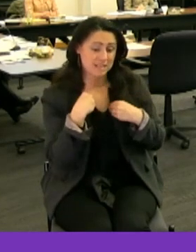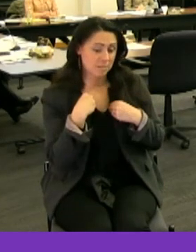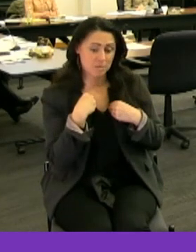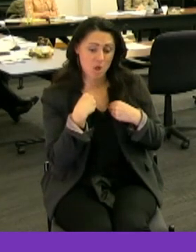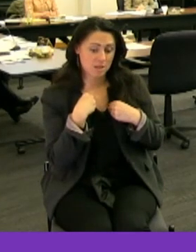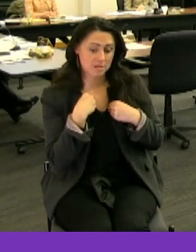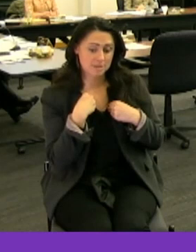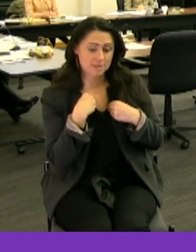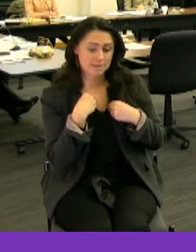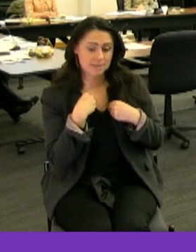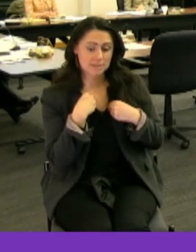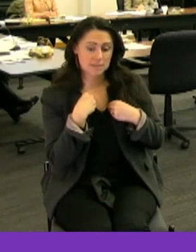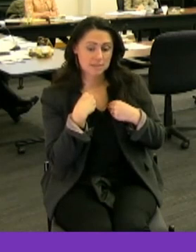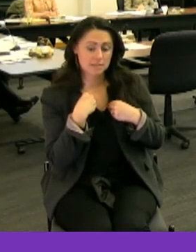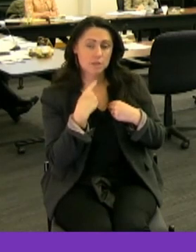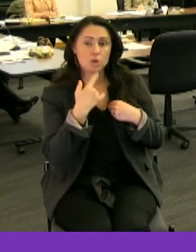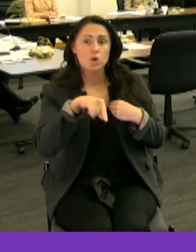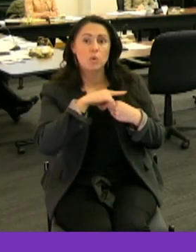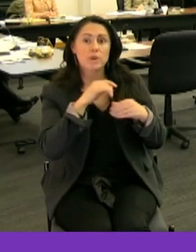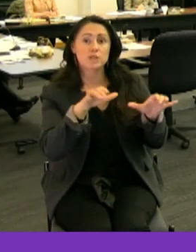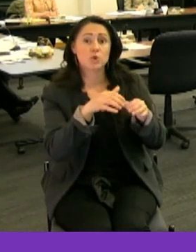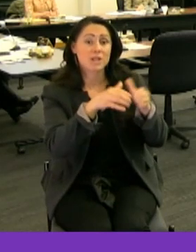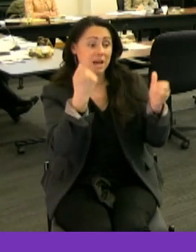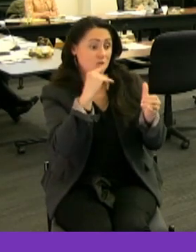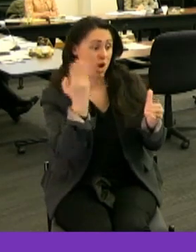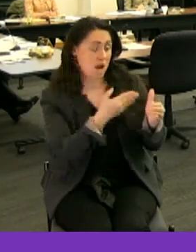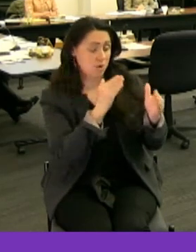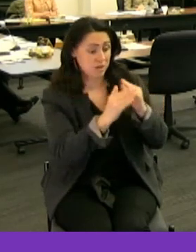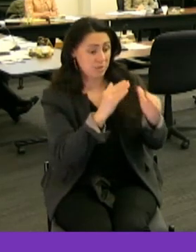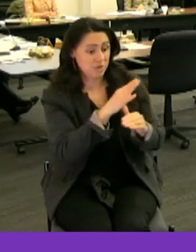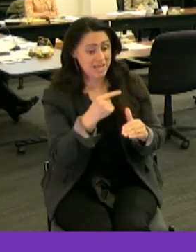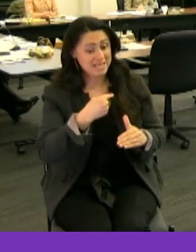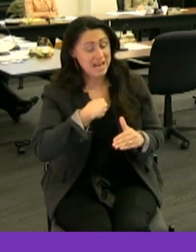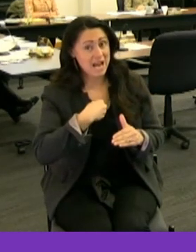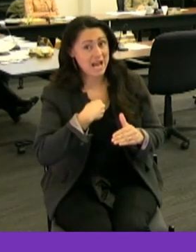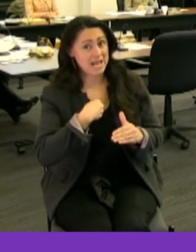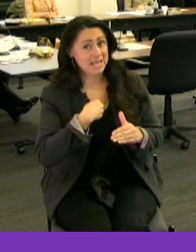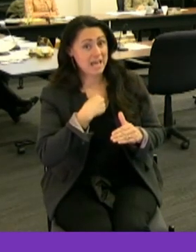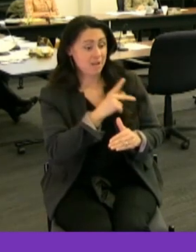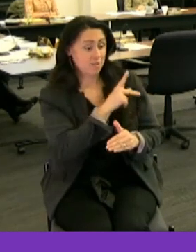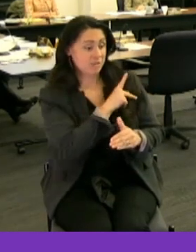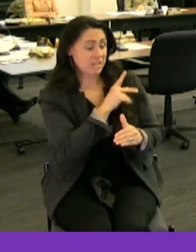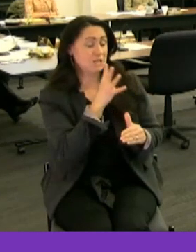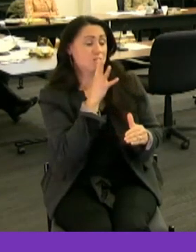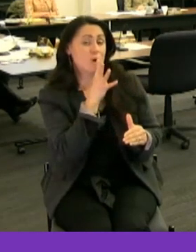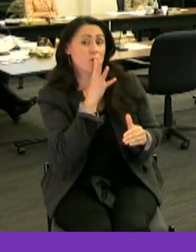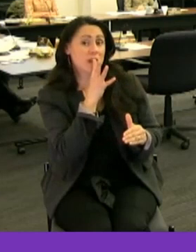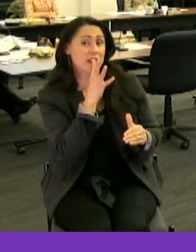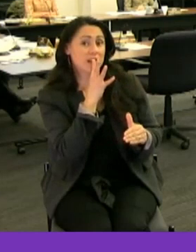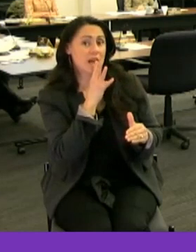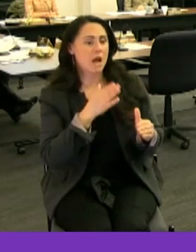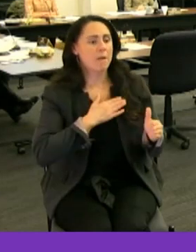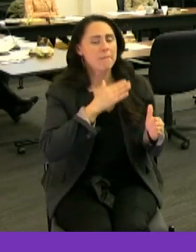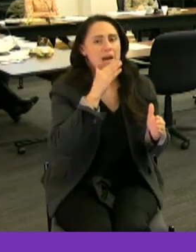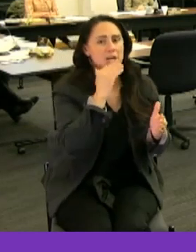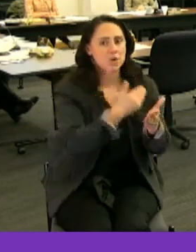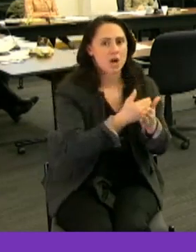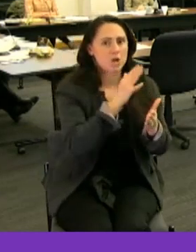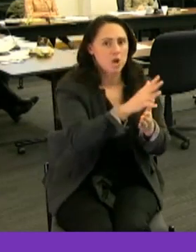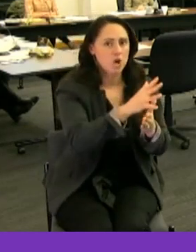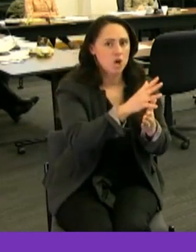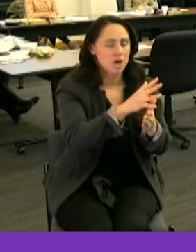unacceptable. We do a lot for our community, and I have personally spoken. My daughter's